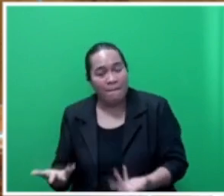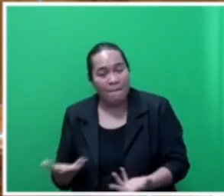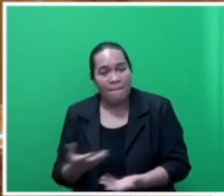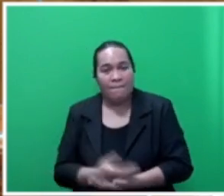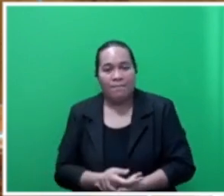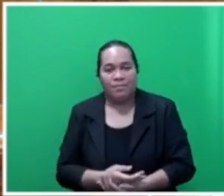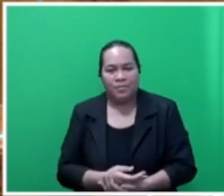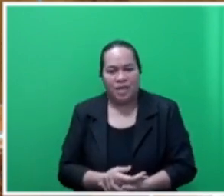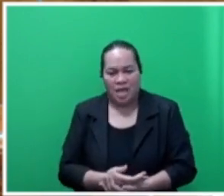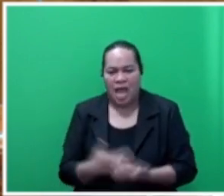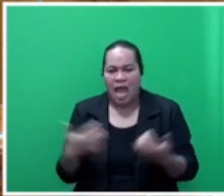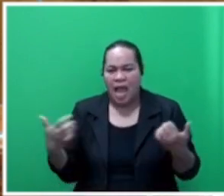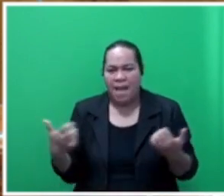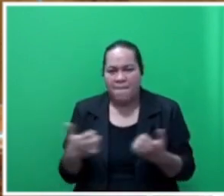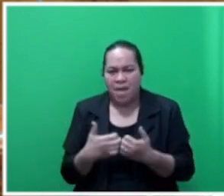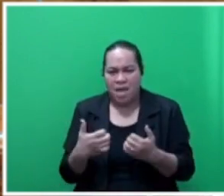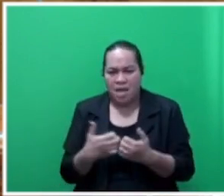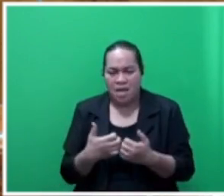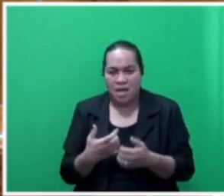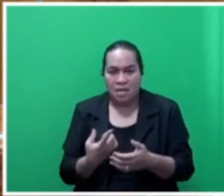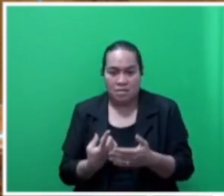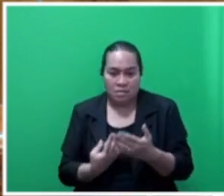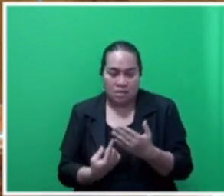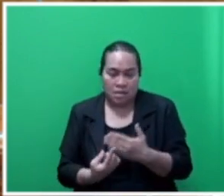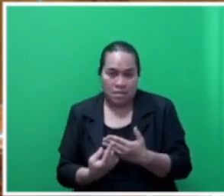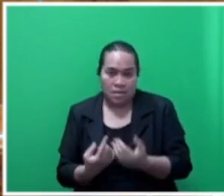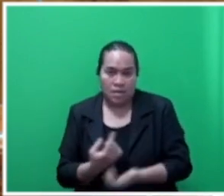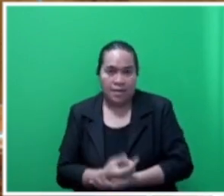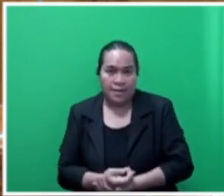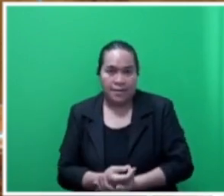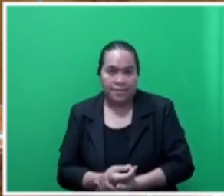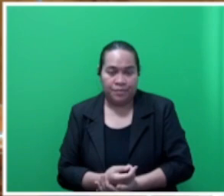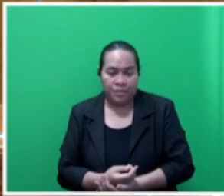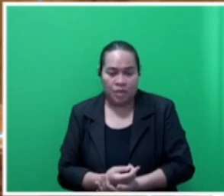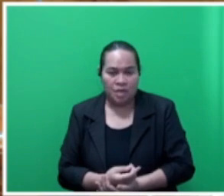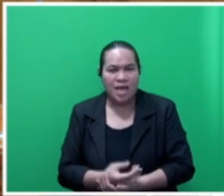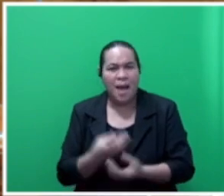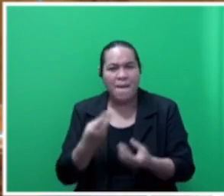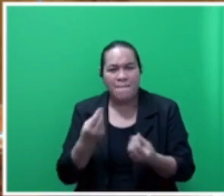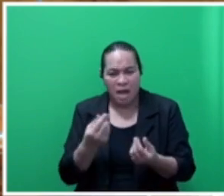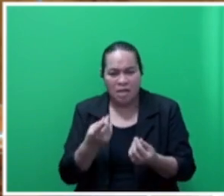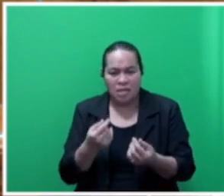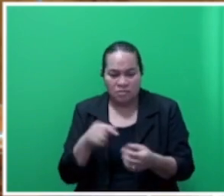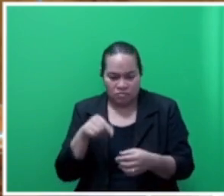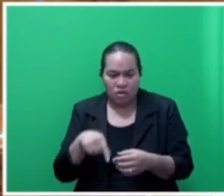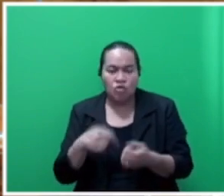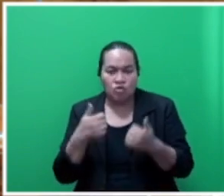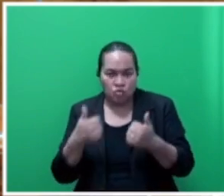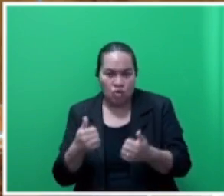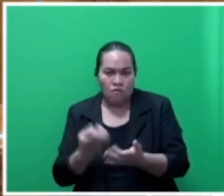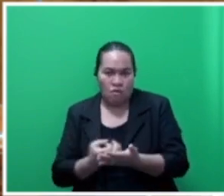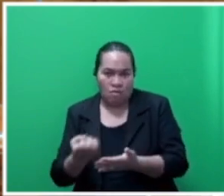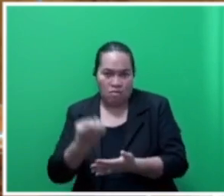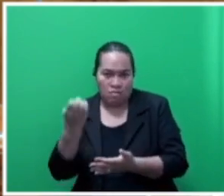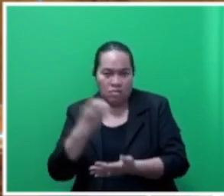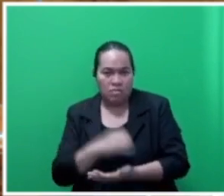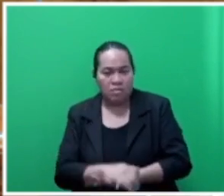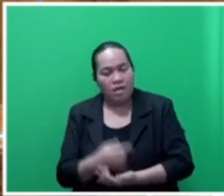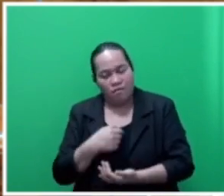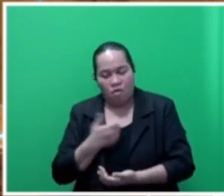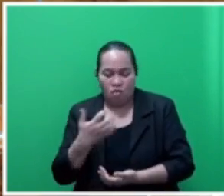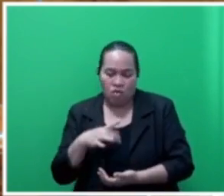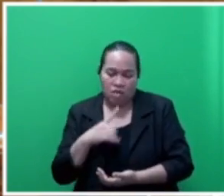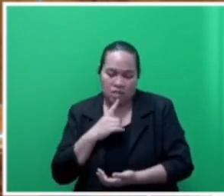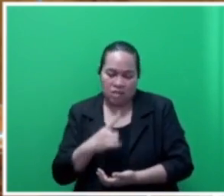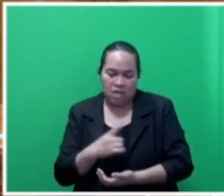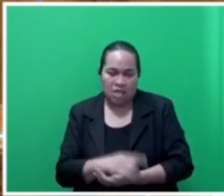On many occasions, Mr. Speaker, I highlighted the importance of remittance for economy in this august House. I've also stated this,